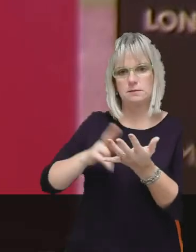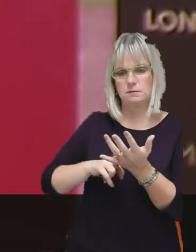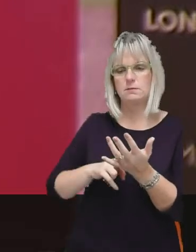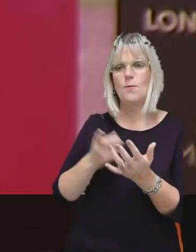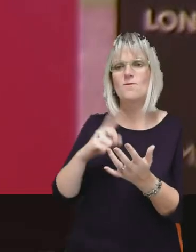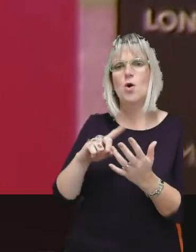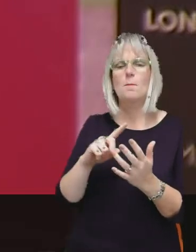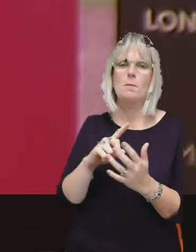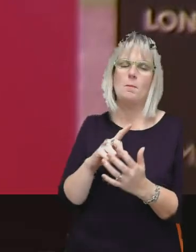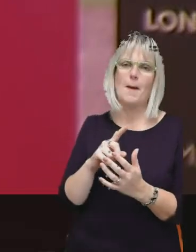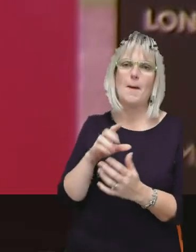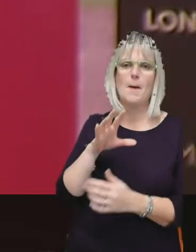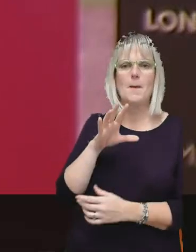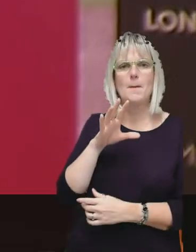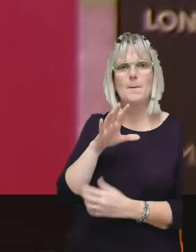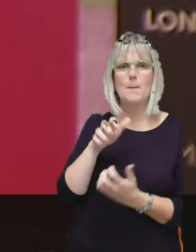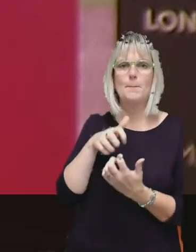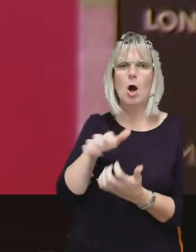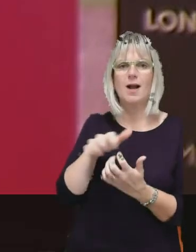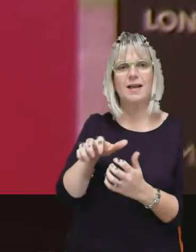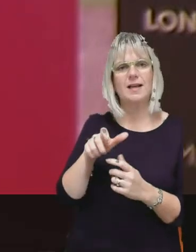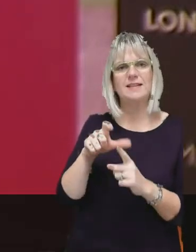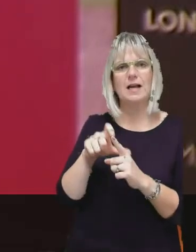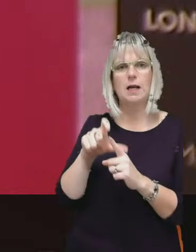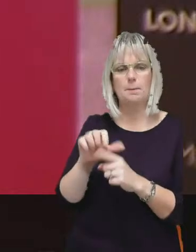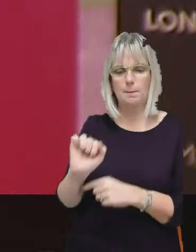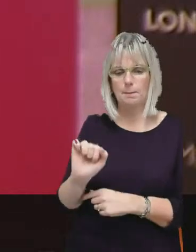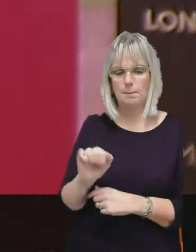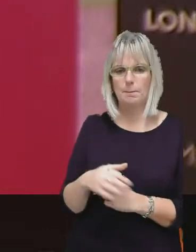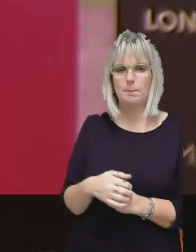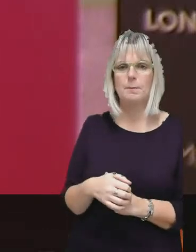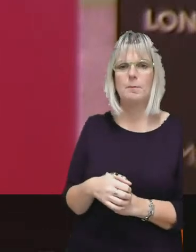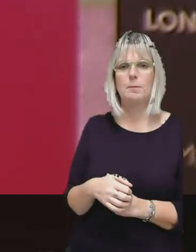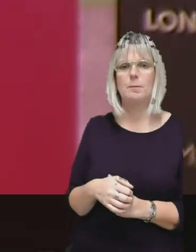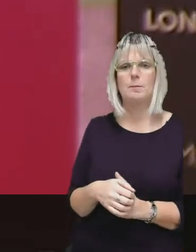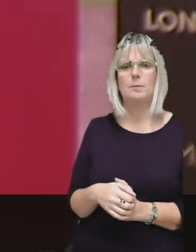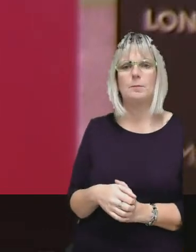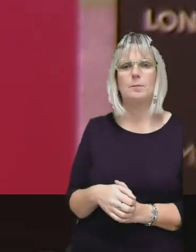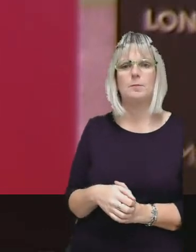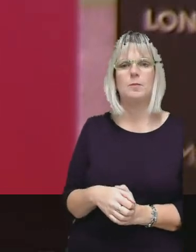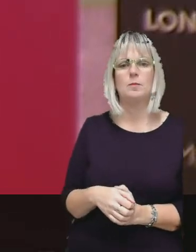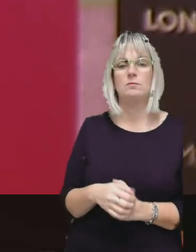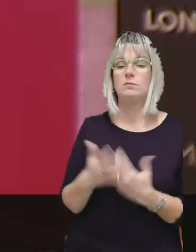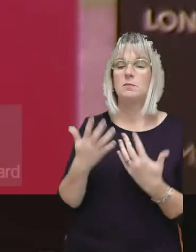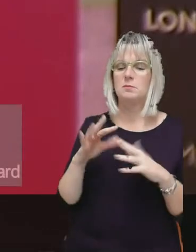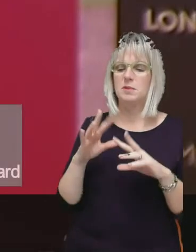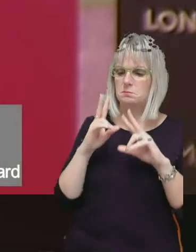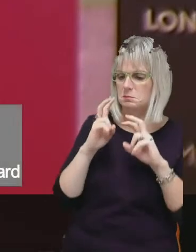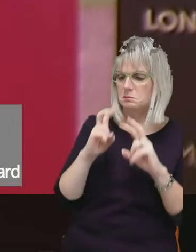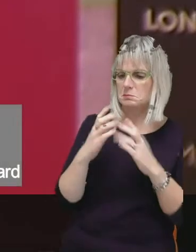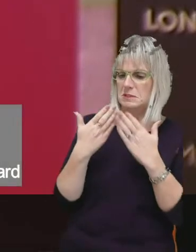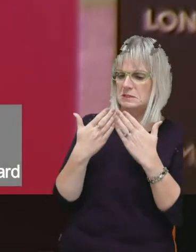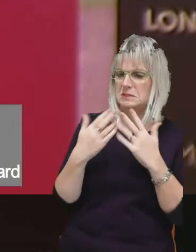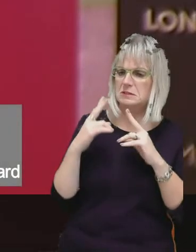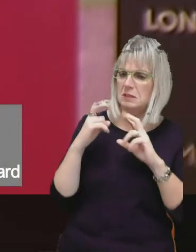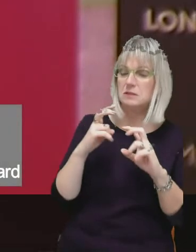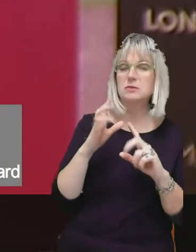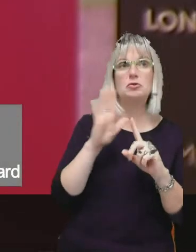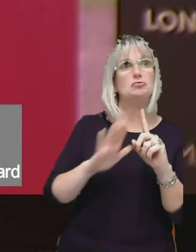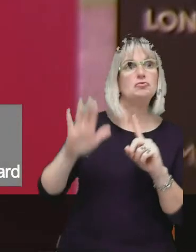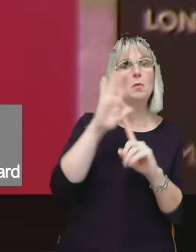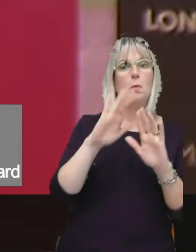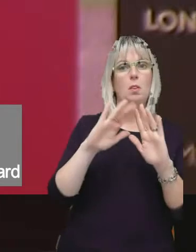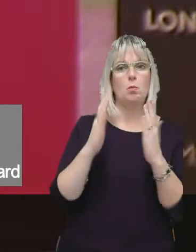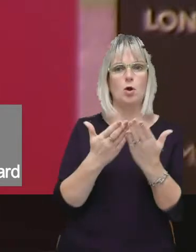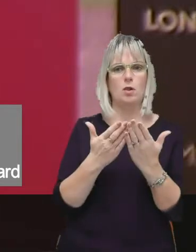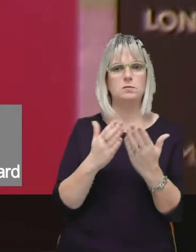proving that citizens' assemblies are the most progressive, representative and forward-thinking model of governance,